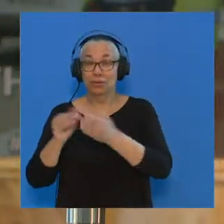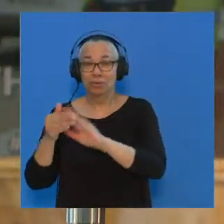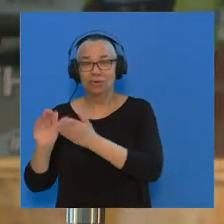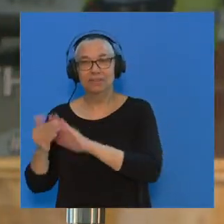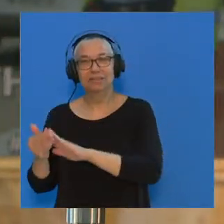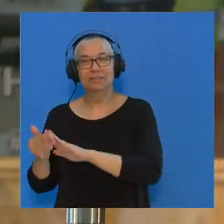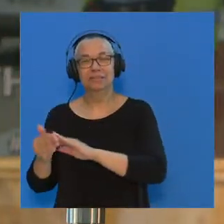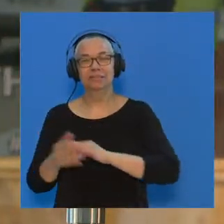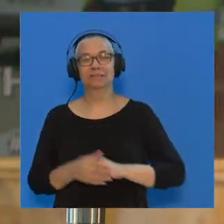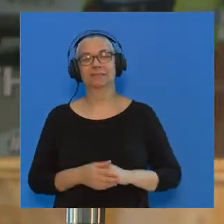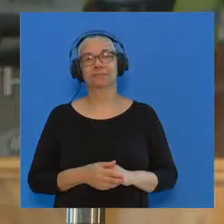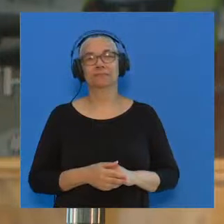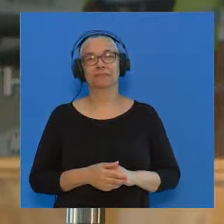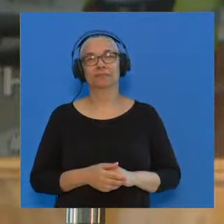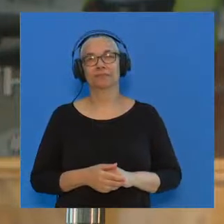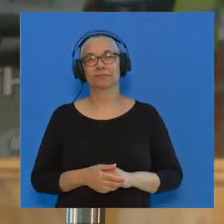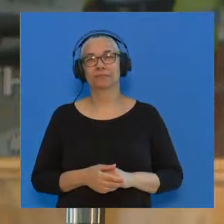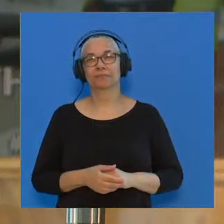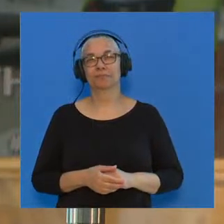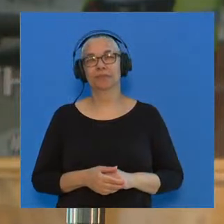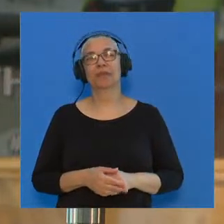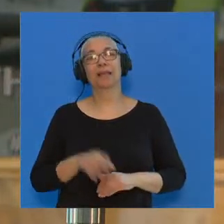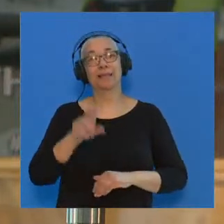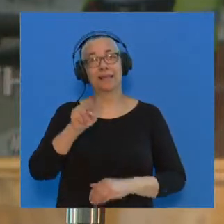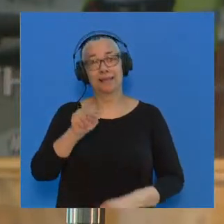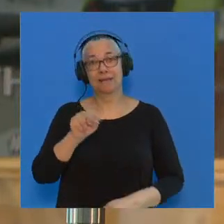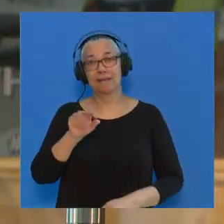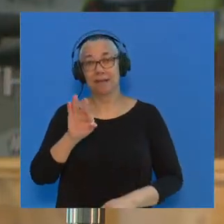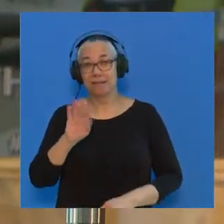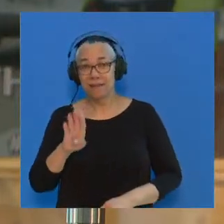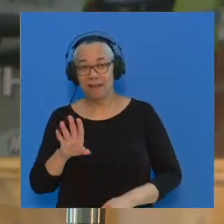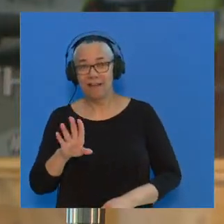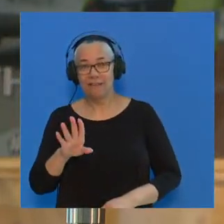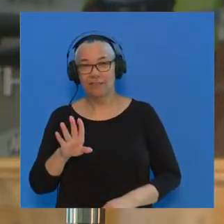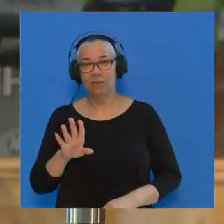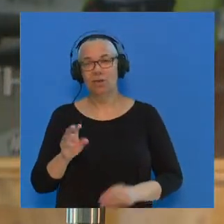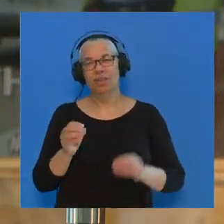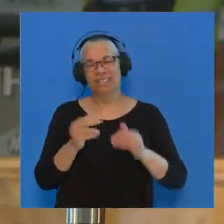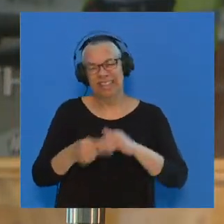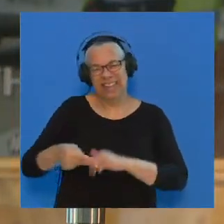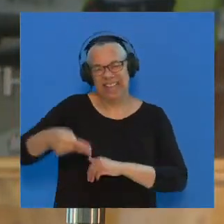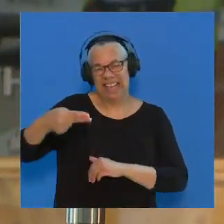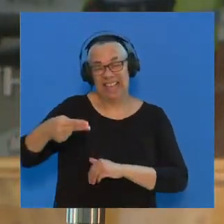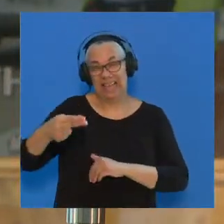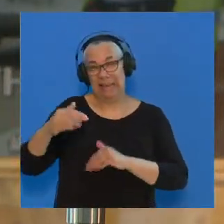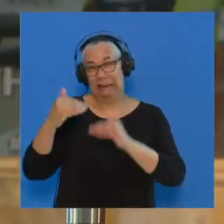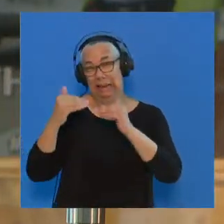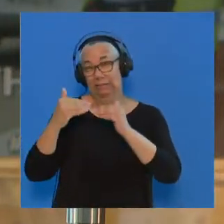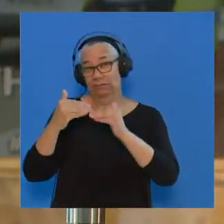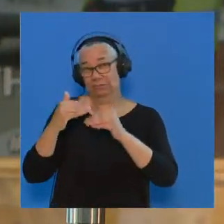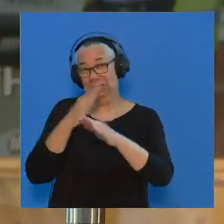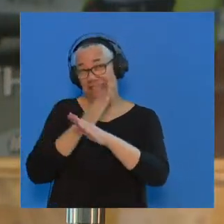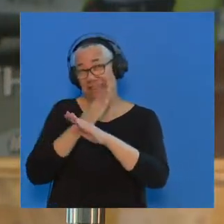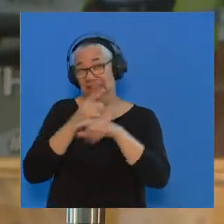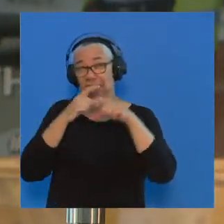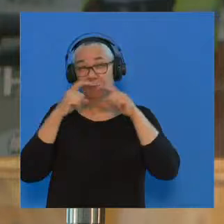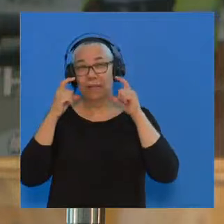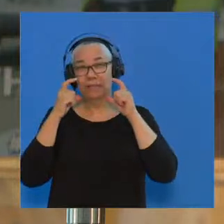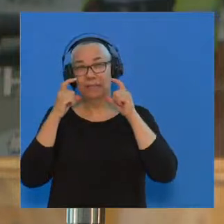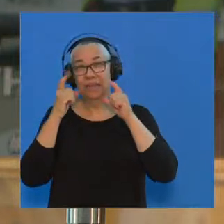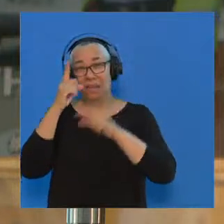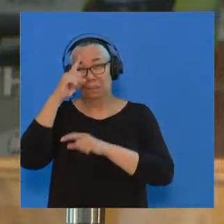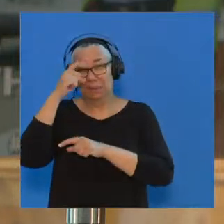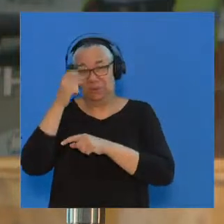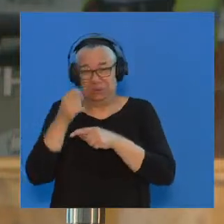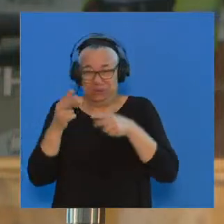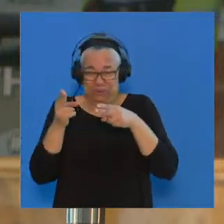We've also indicated that when it comes to the N95s, which are a more higher level mask, because there's a worldwide